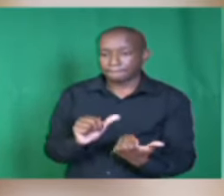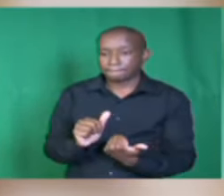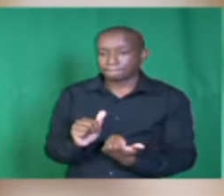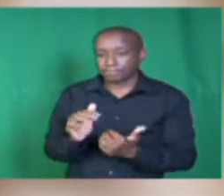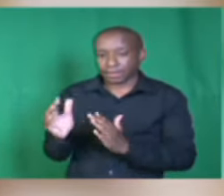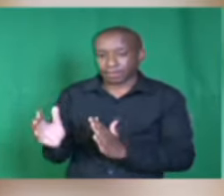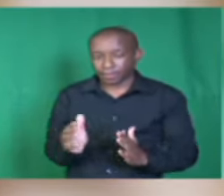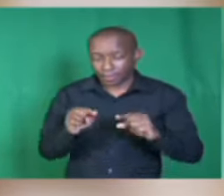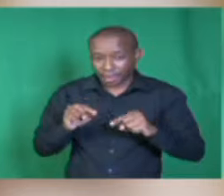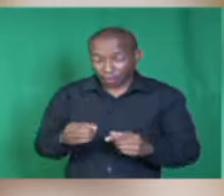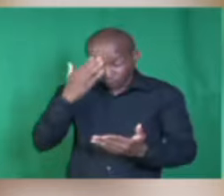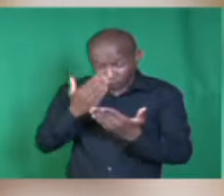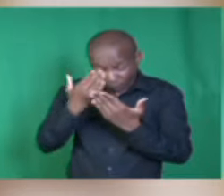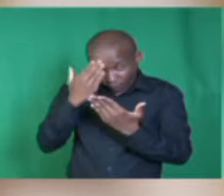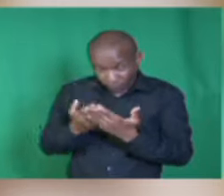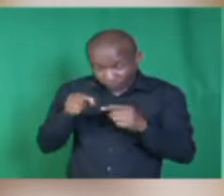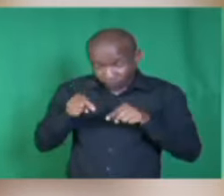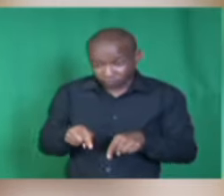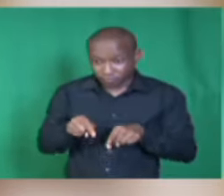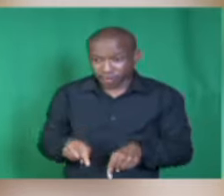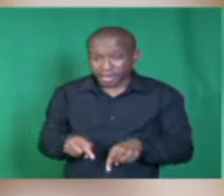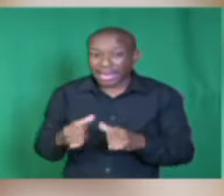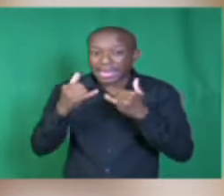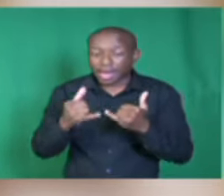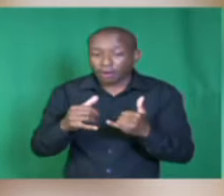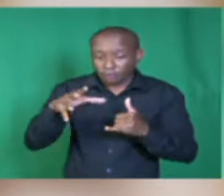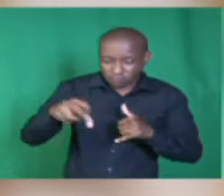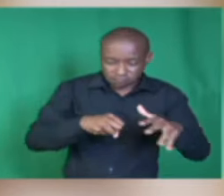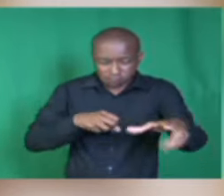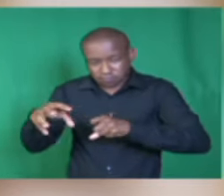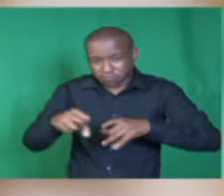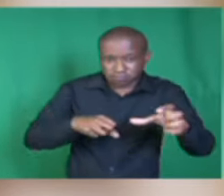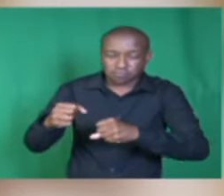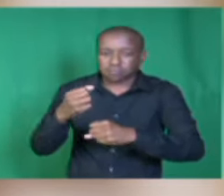into the main lesson of the day. Now, the scramble of Africa.